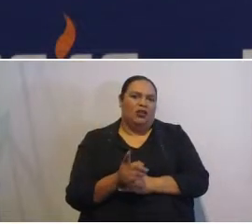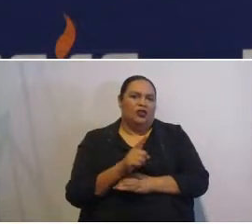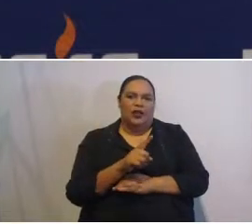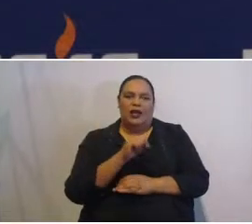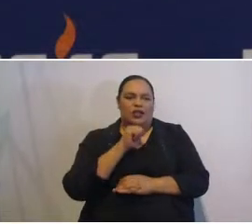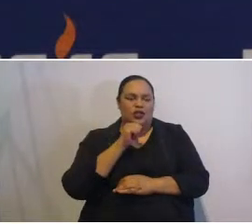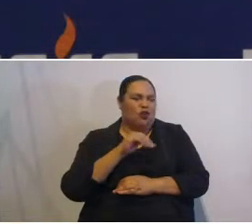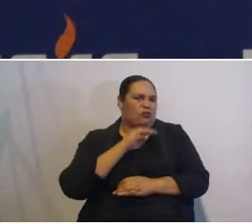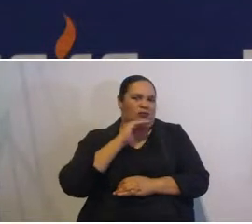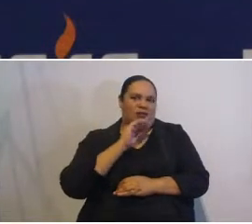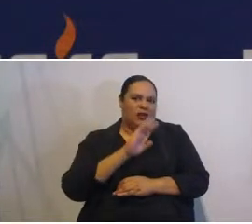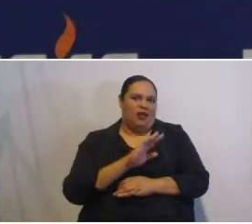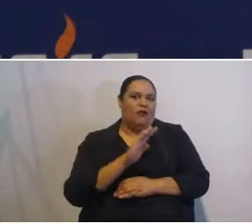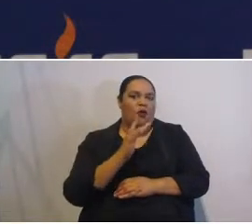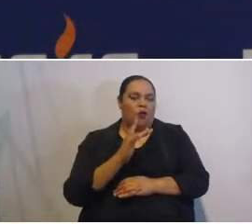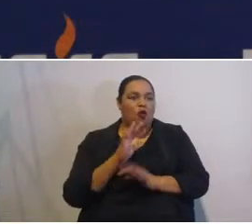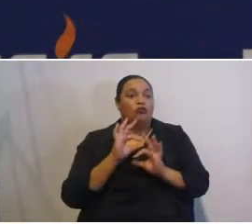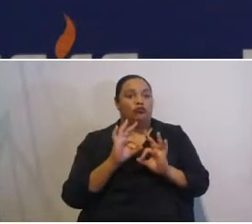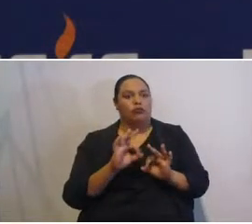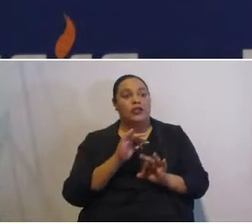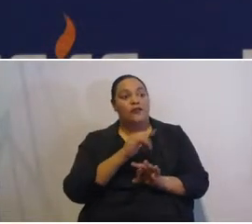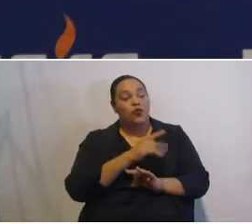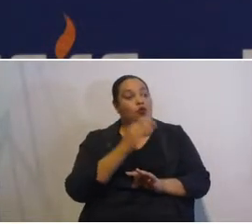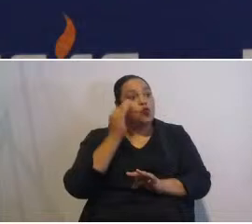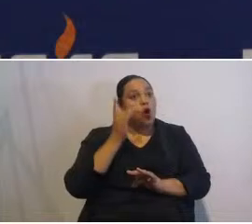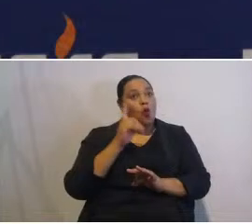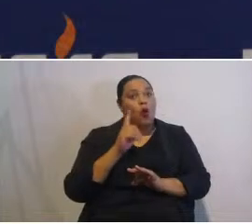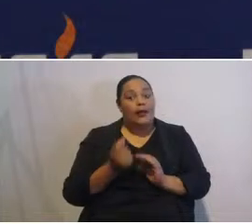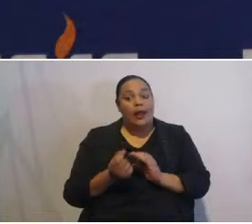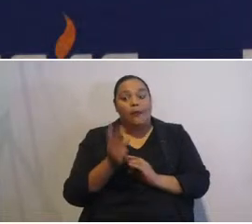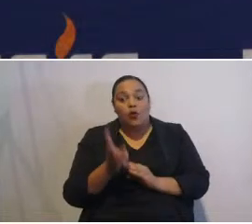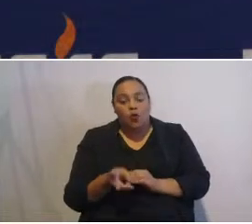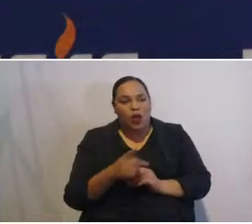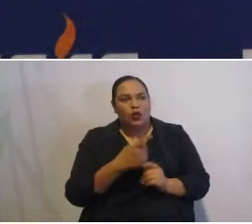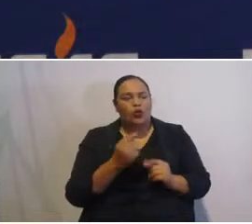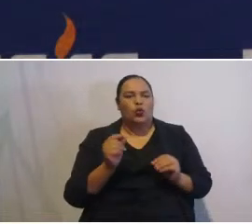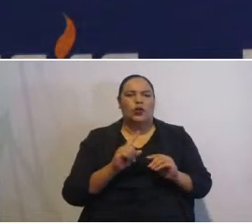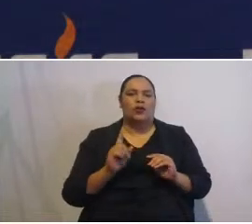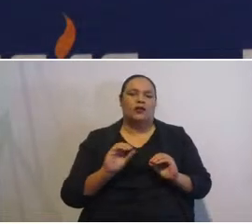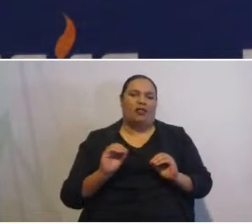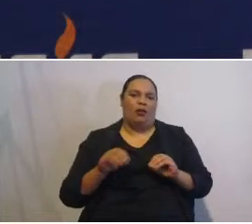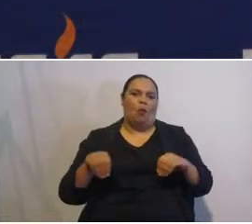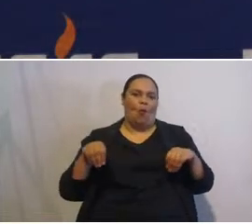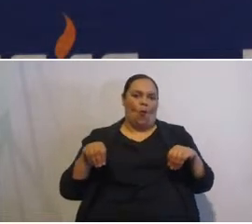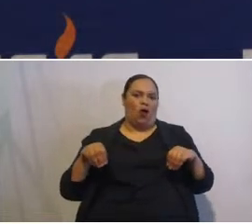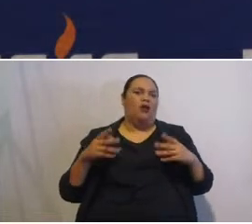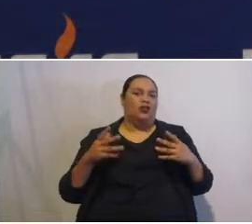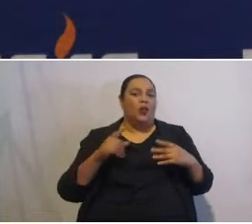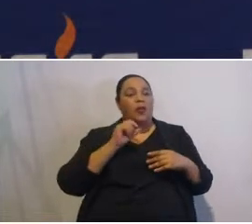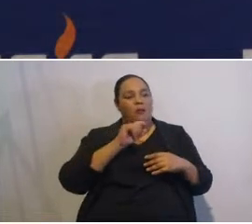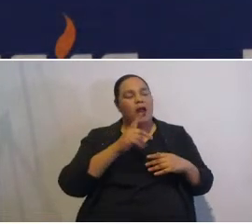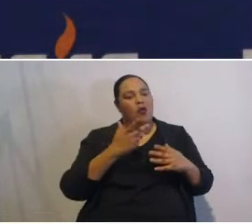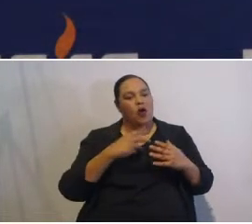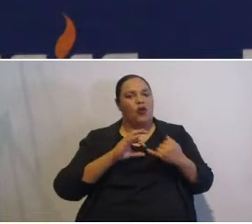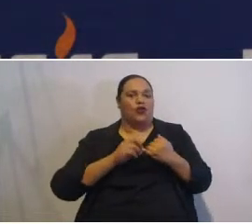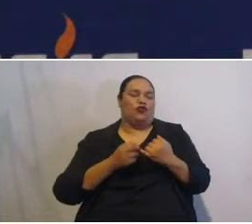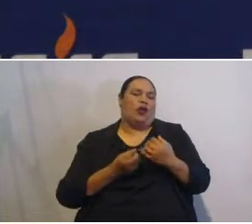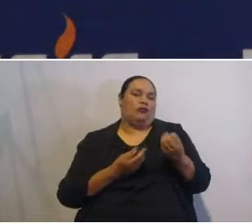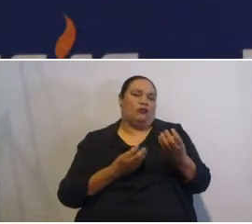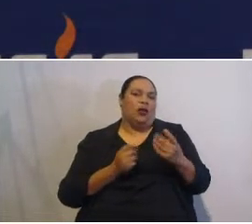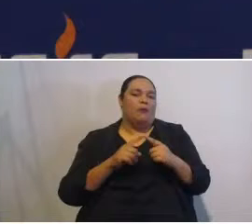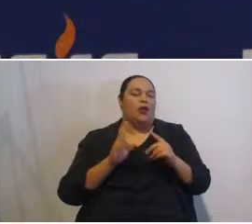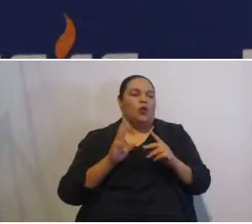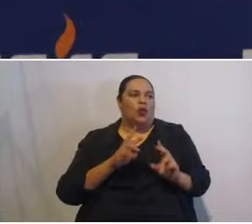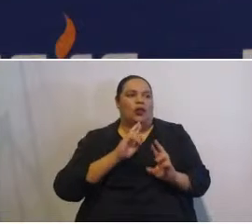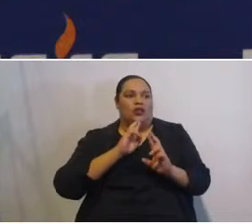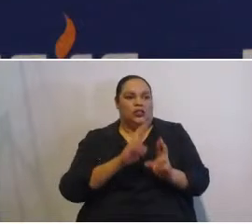efficient or prudent if you knew what was coming and you do nothing. So that's where we try to put it, but we will